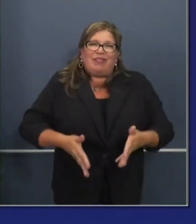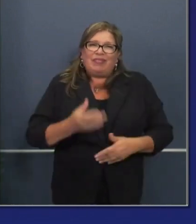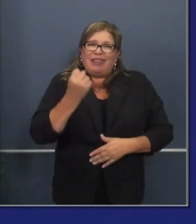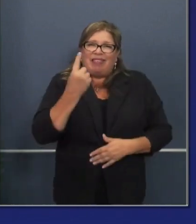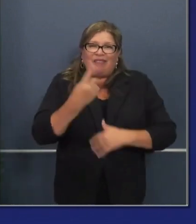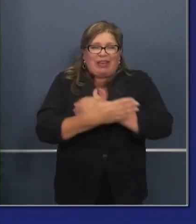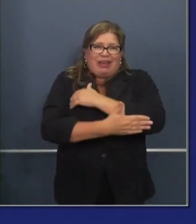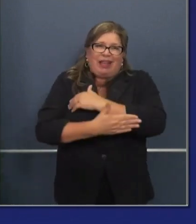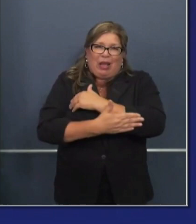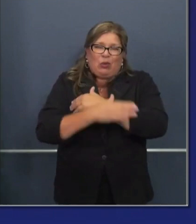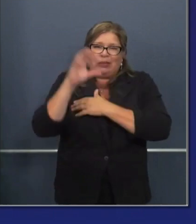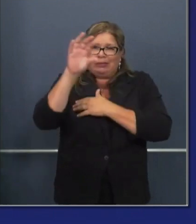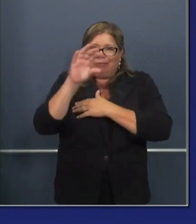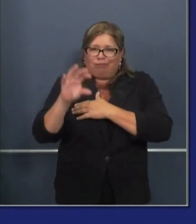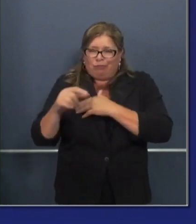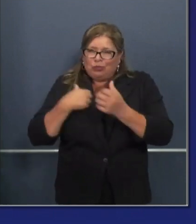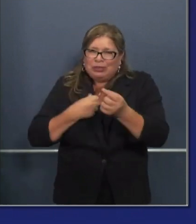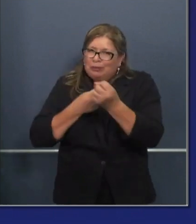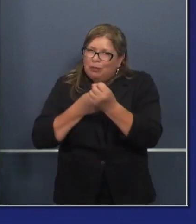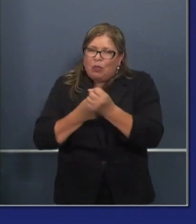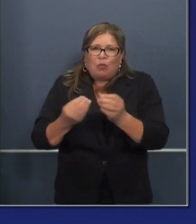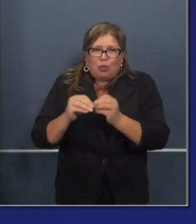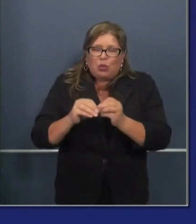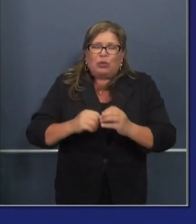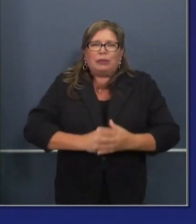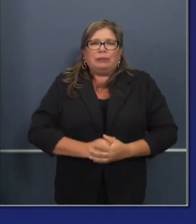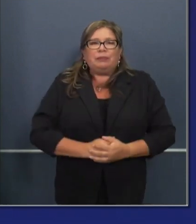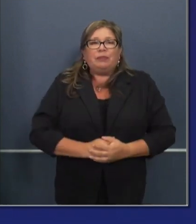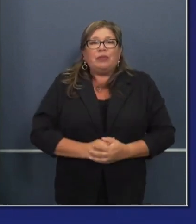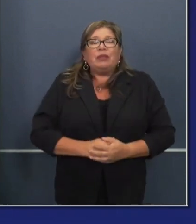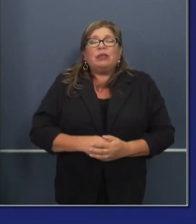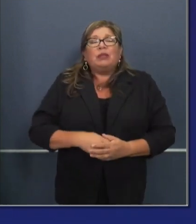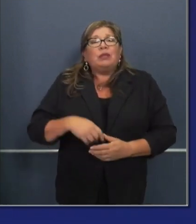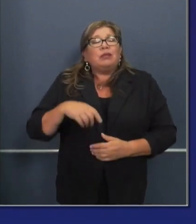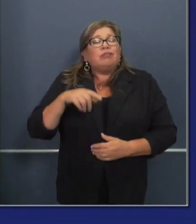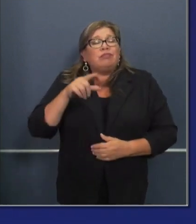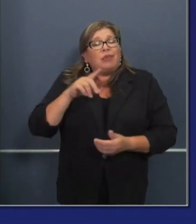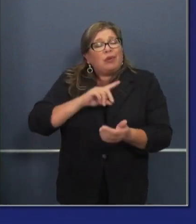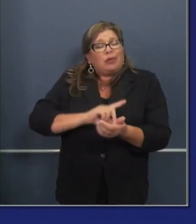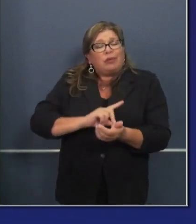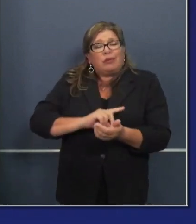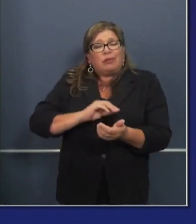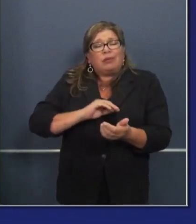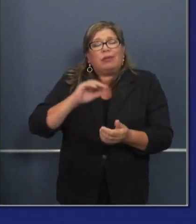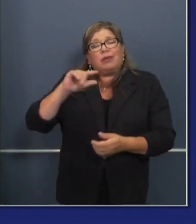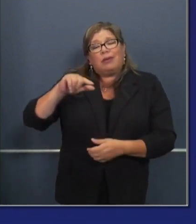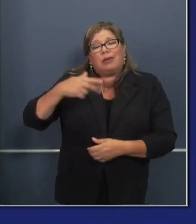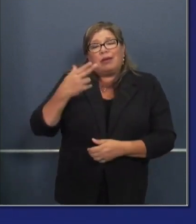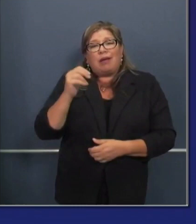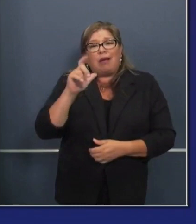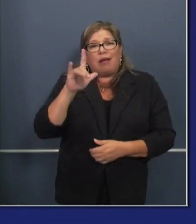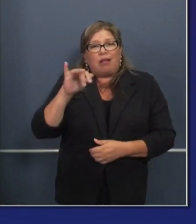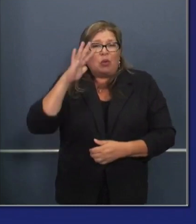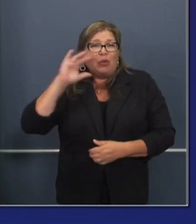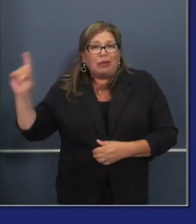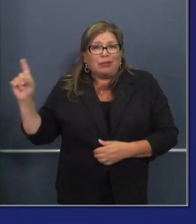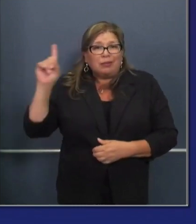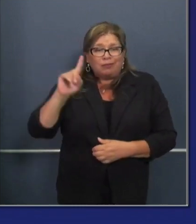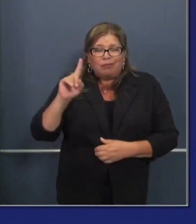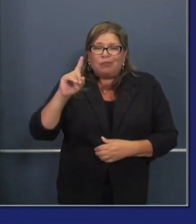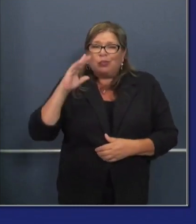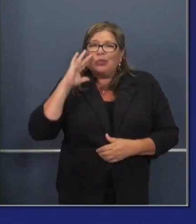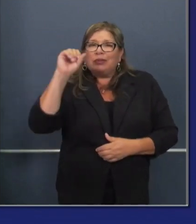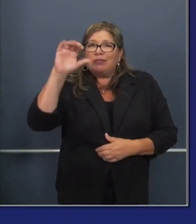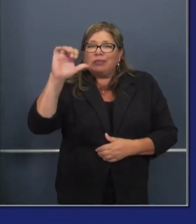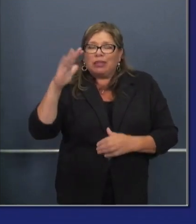Galley is going to come up. He's going to talk more about those counties we're going to go through. He's got a list of all 11 counties that are